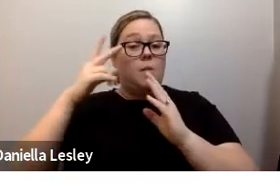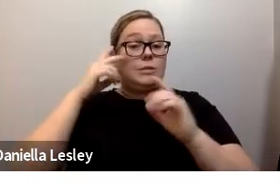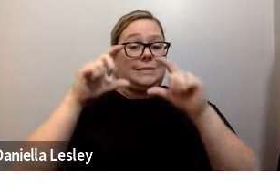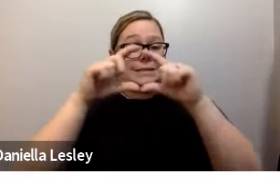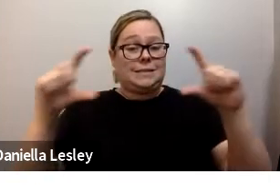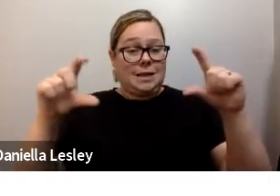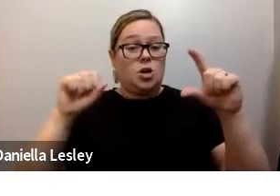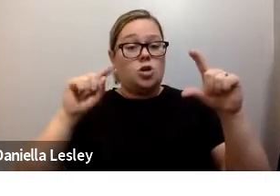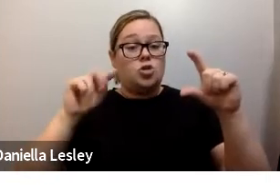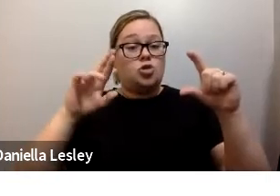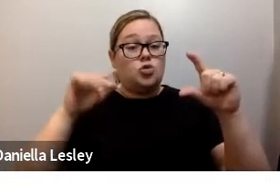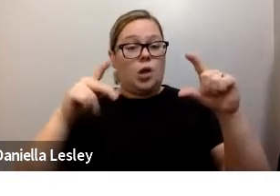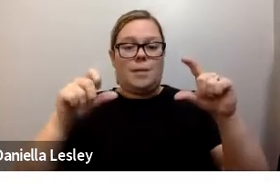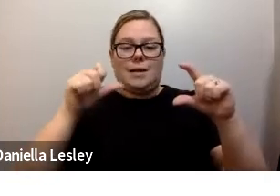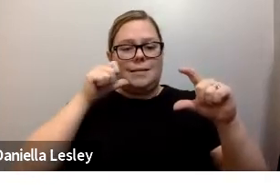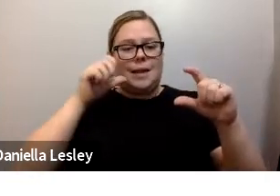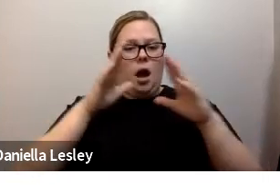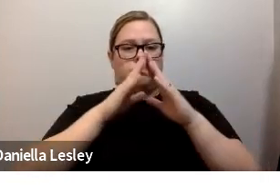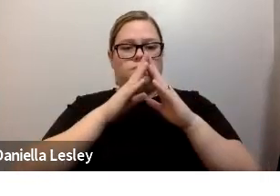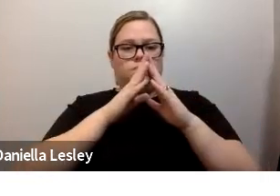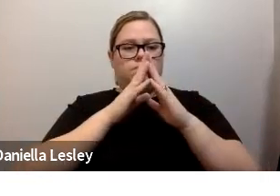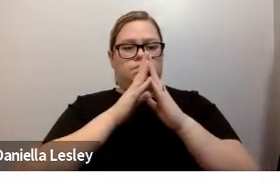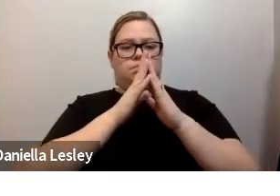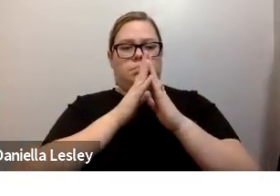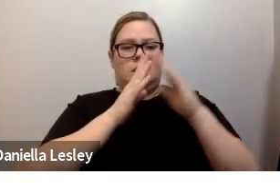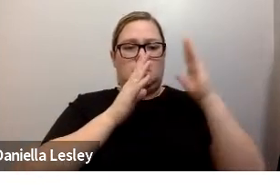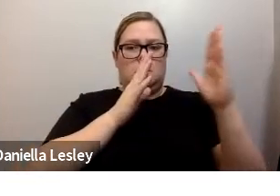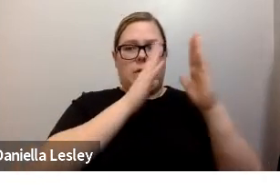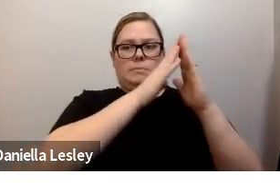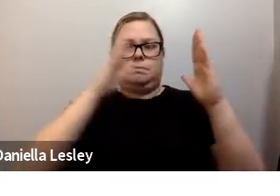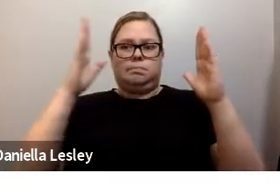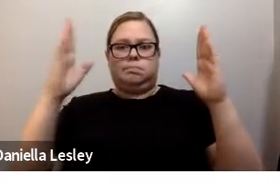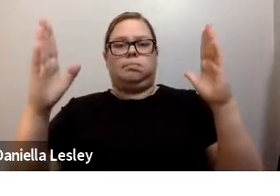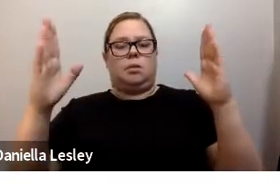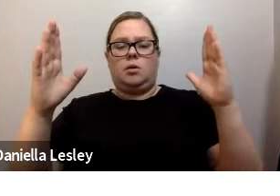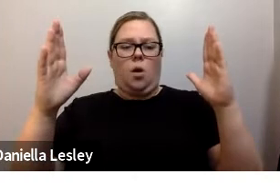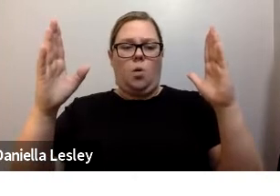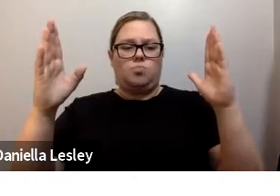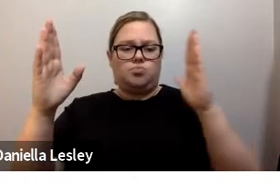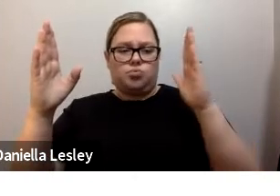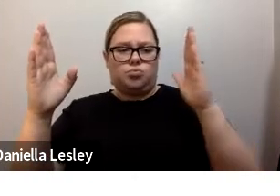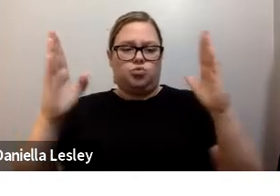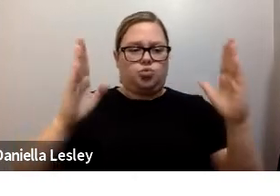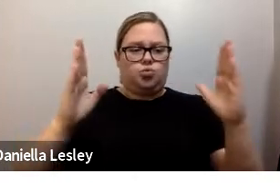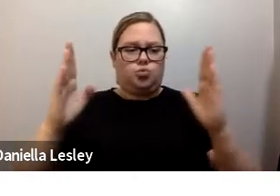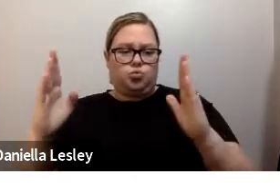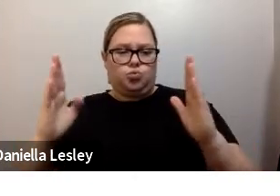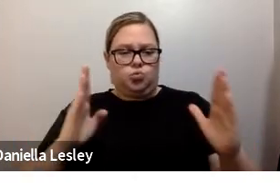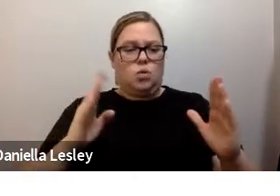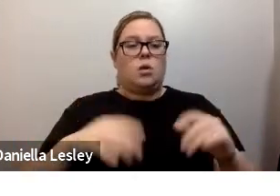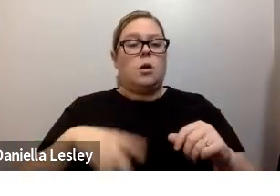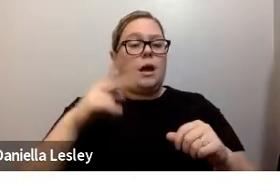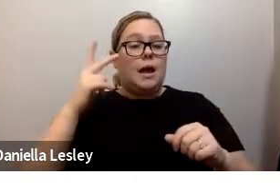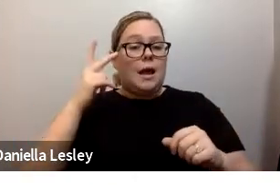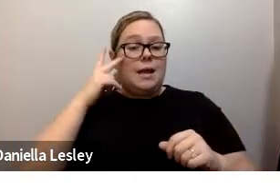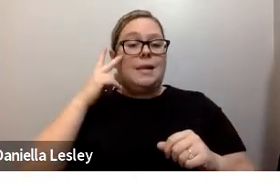that the strips don't go all the way to one side of the board, and that's intentional. If you look at the rear view, each strip connects around either the left or the